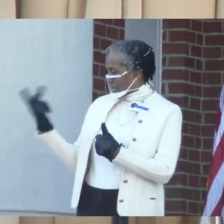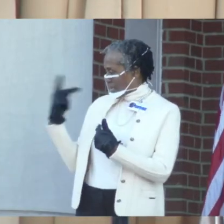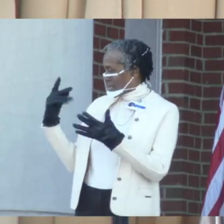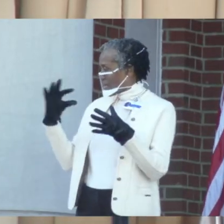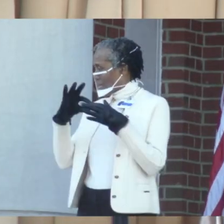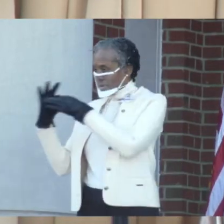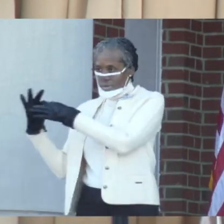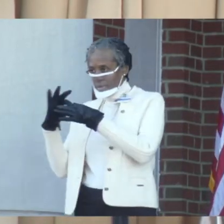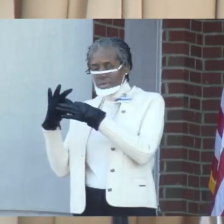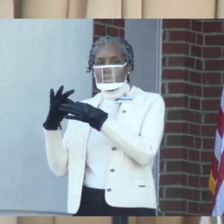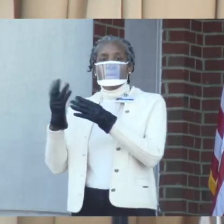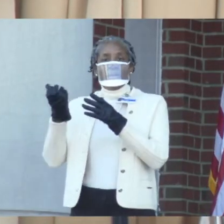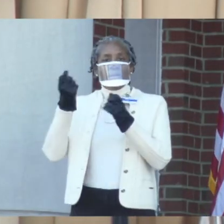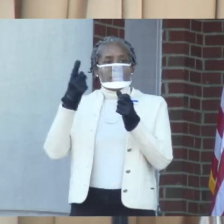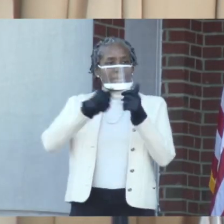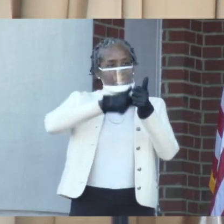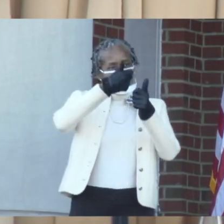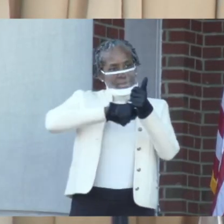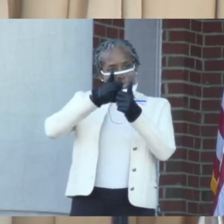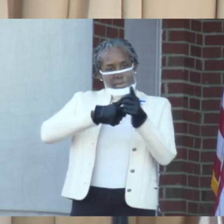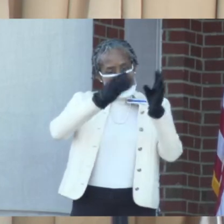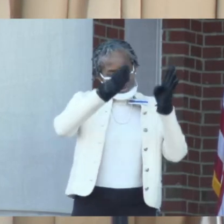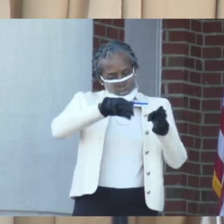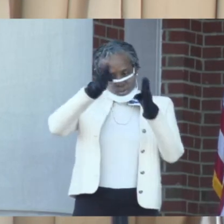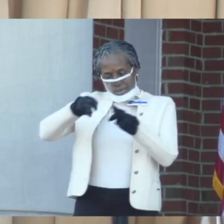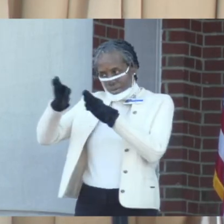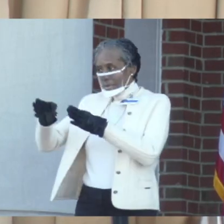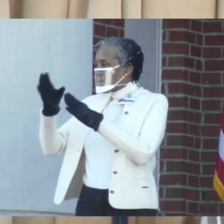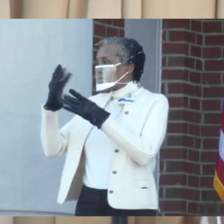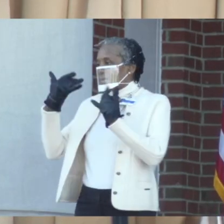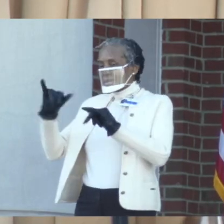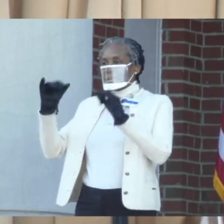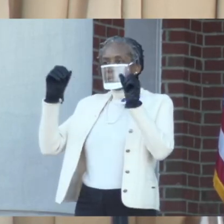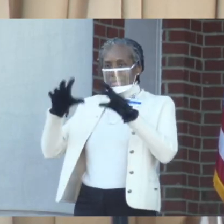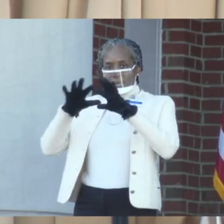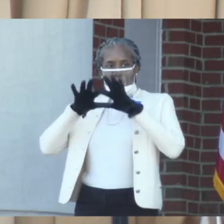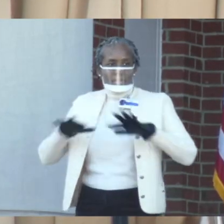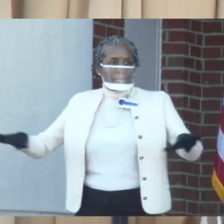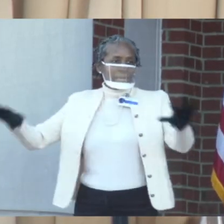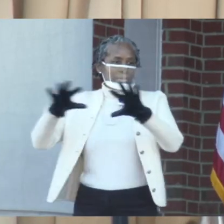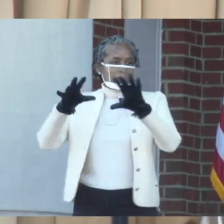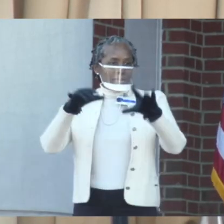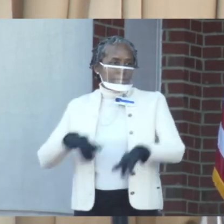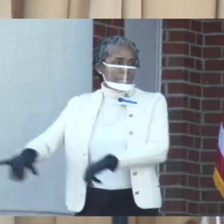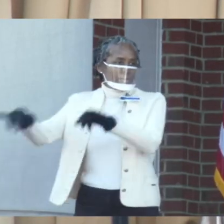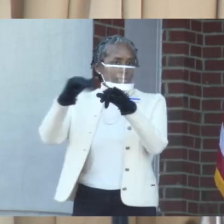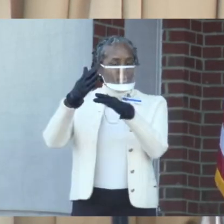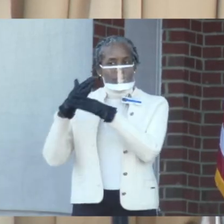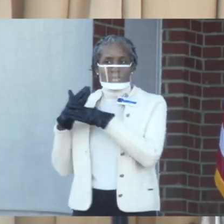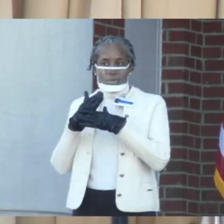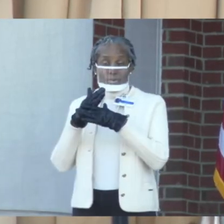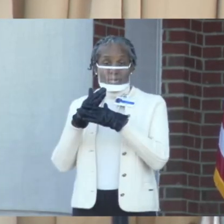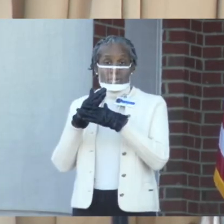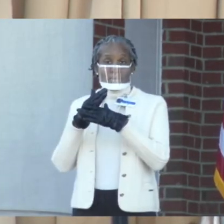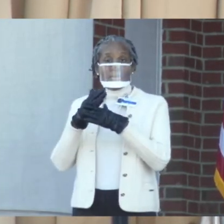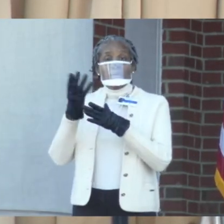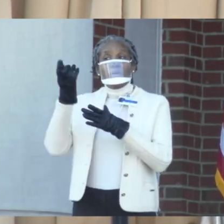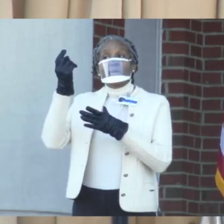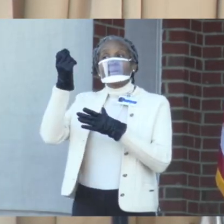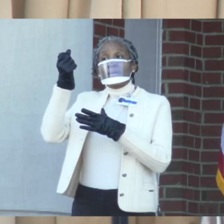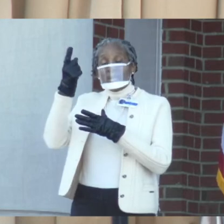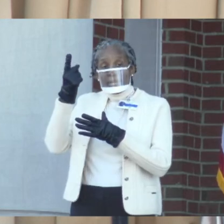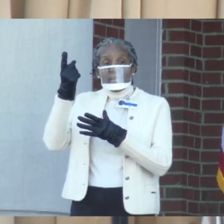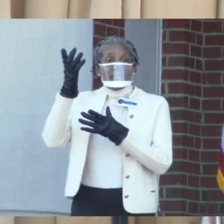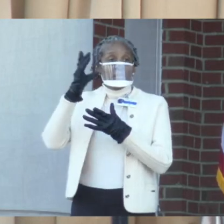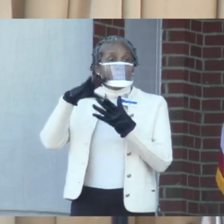stars, there's so much going on within and around us that we share. The pandemic has made this evident, and